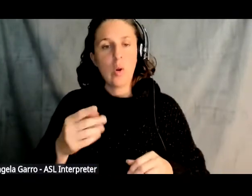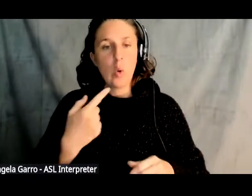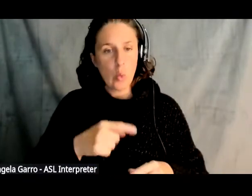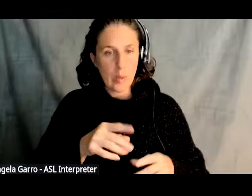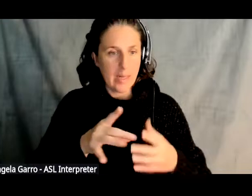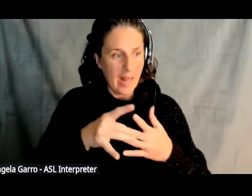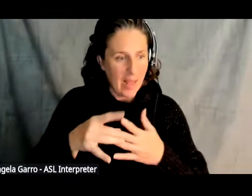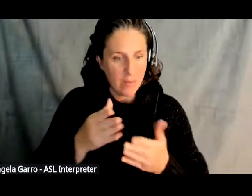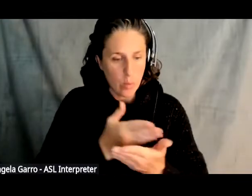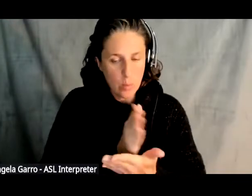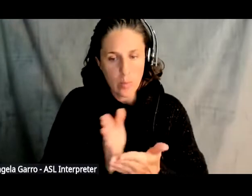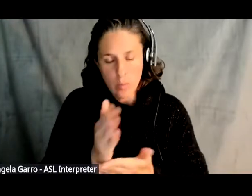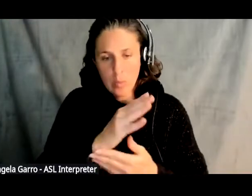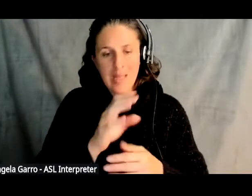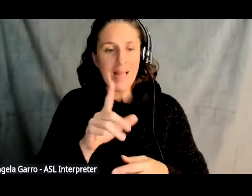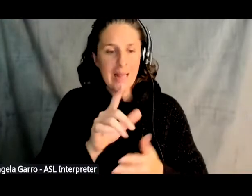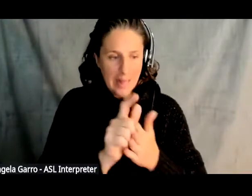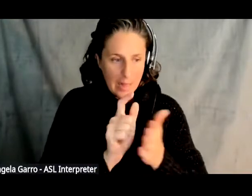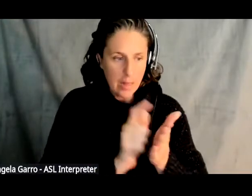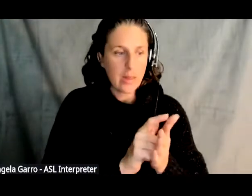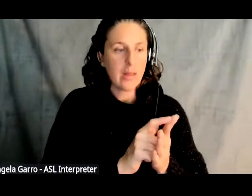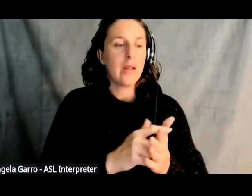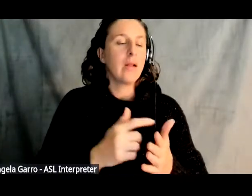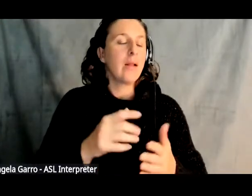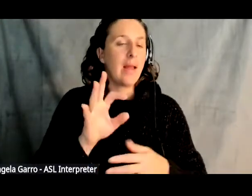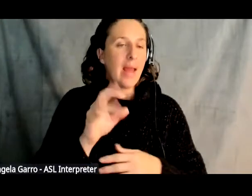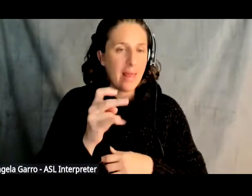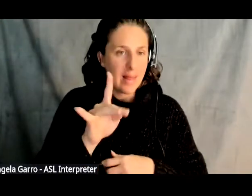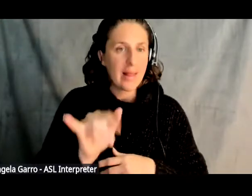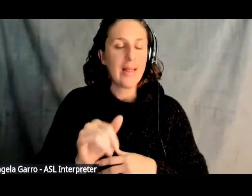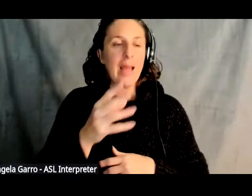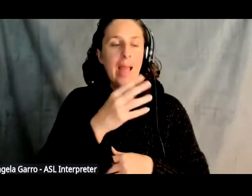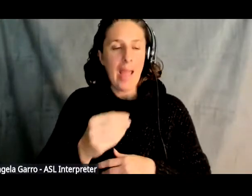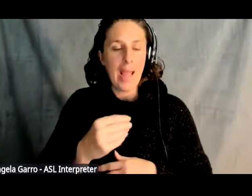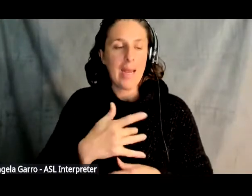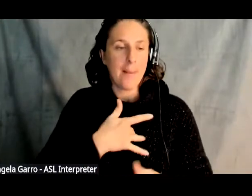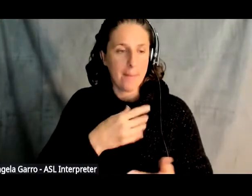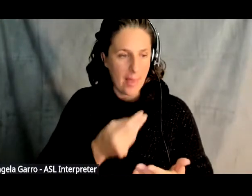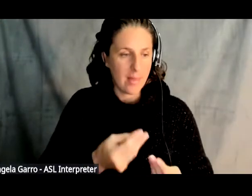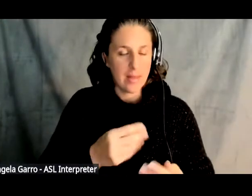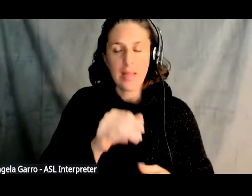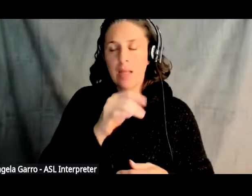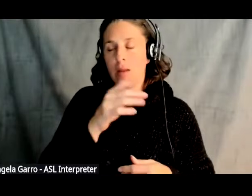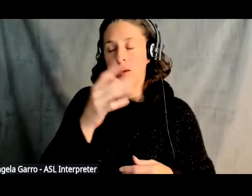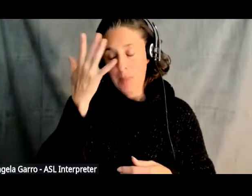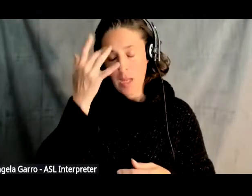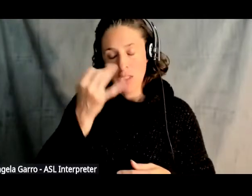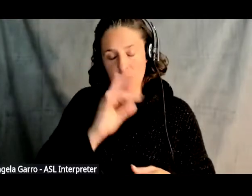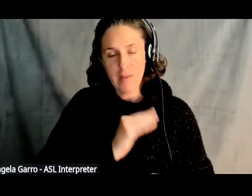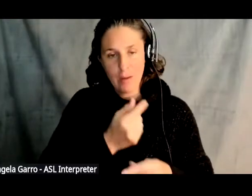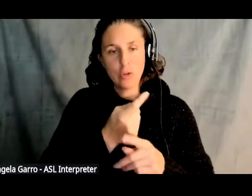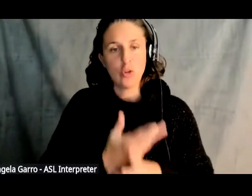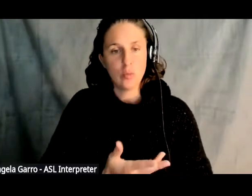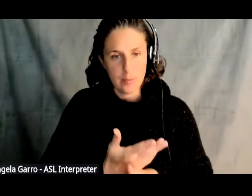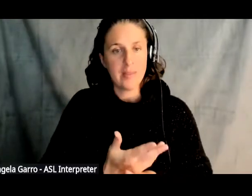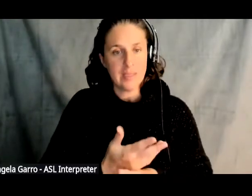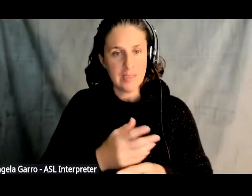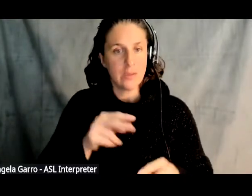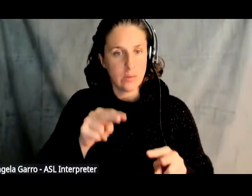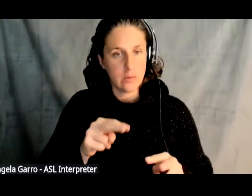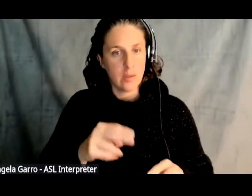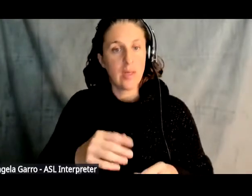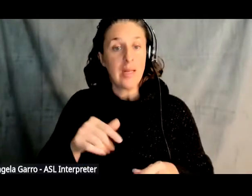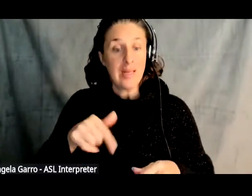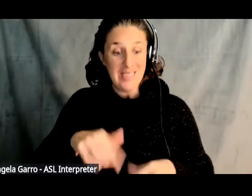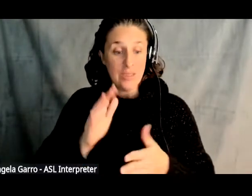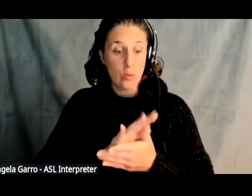instances legally, ethically, and empathically because of our clinical supervision. This school year alone, my Cappuccino team